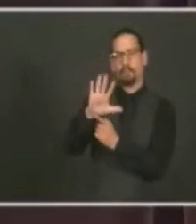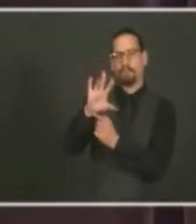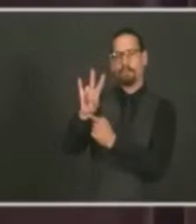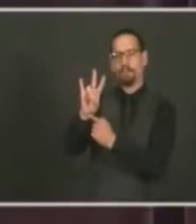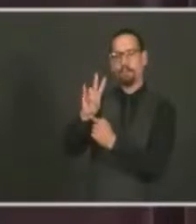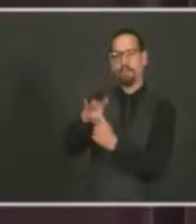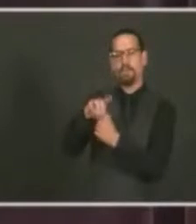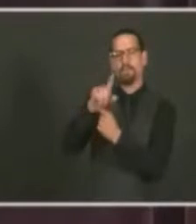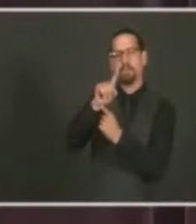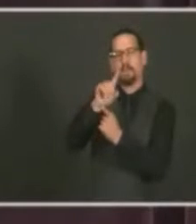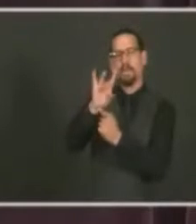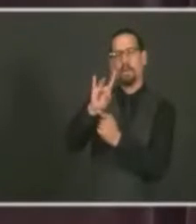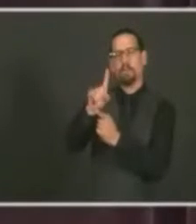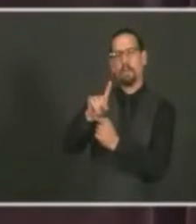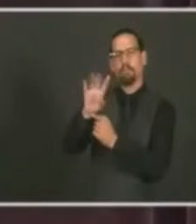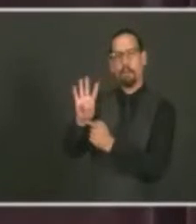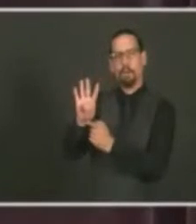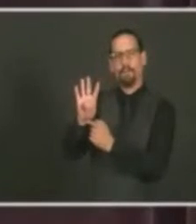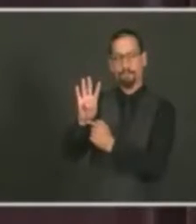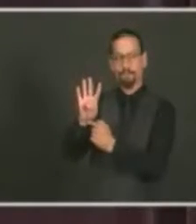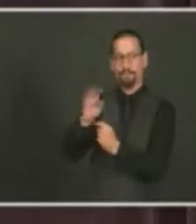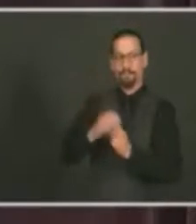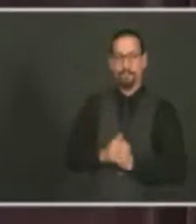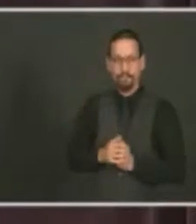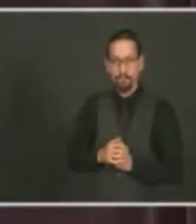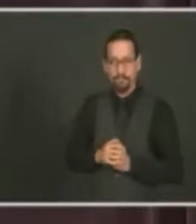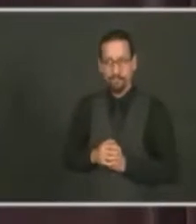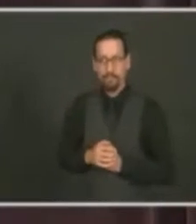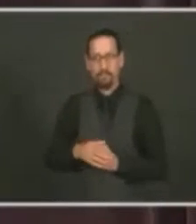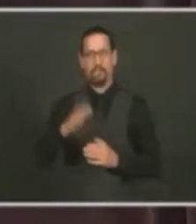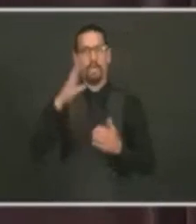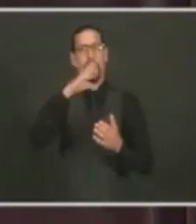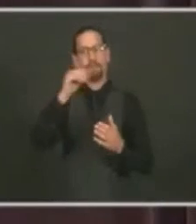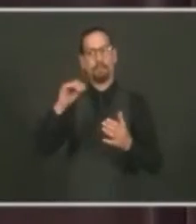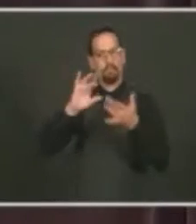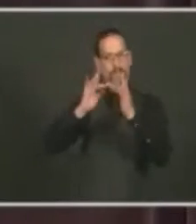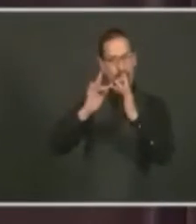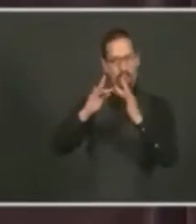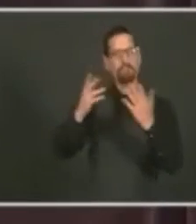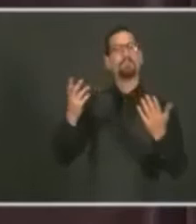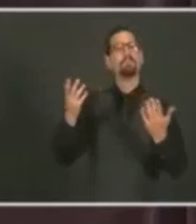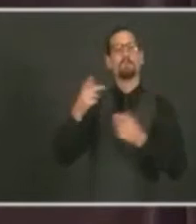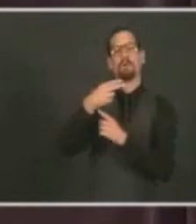844-857-1814. You can also go to our website,